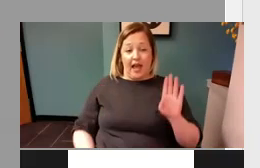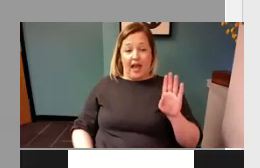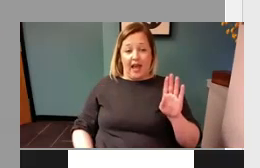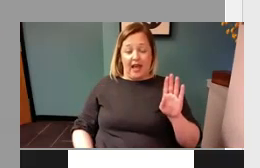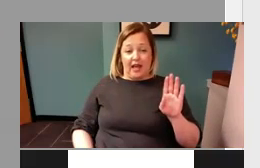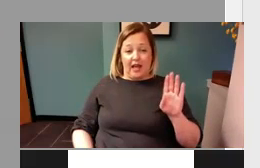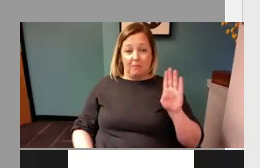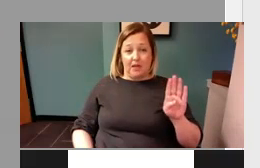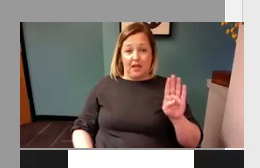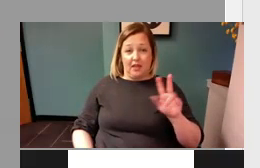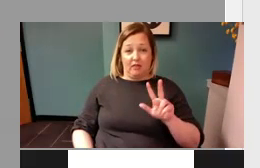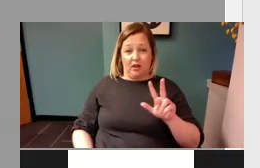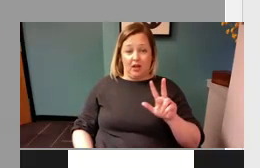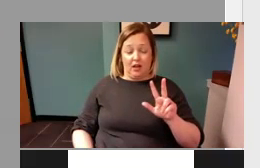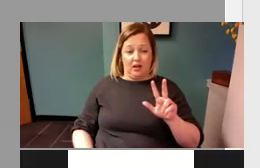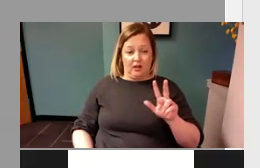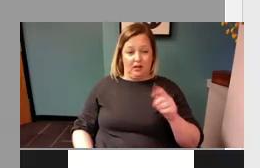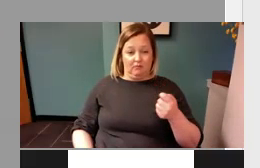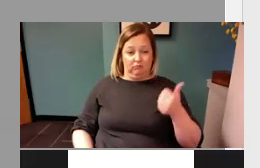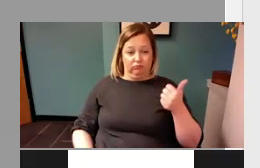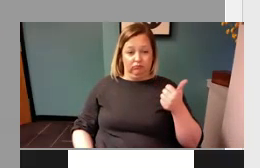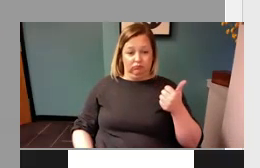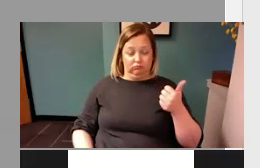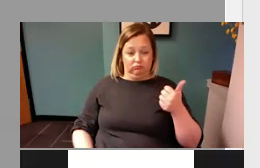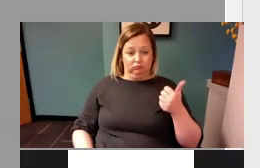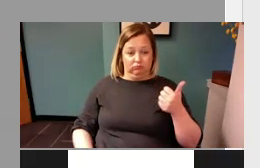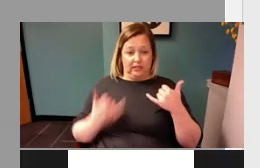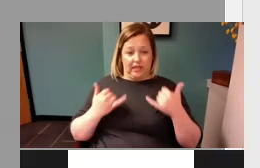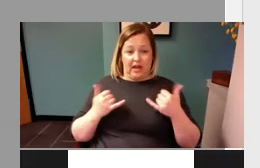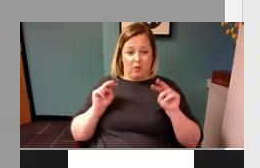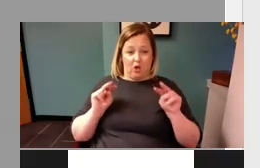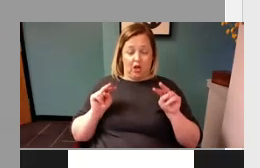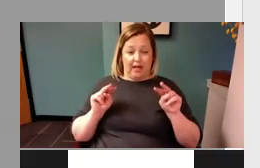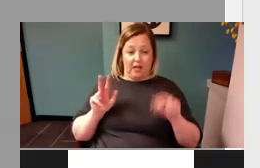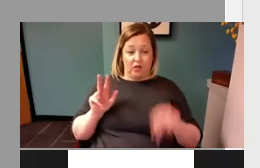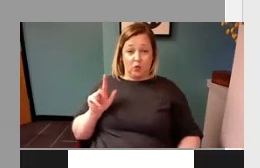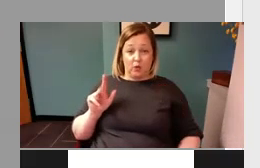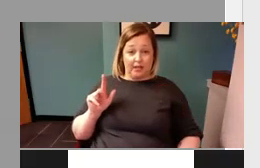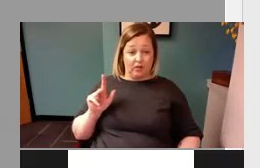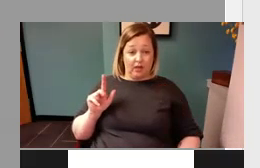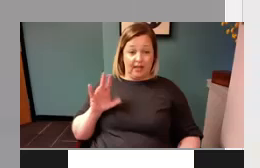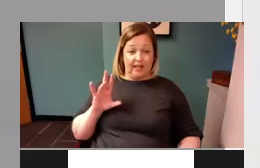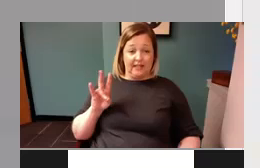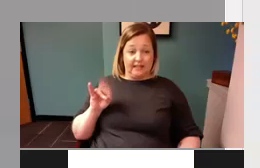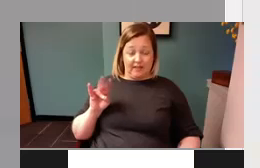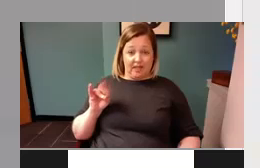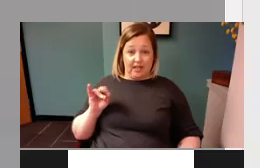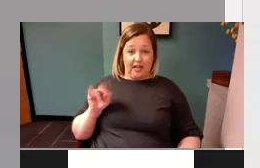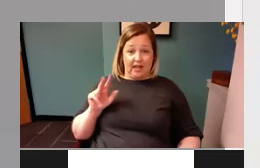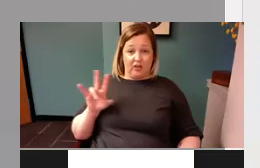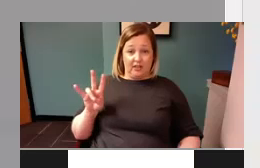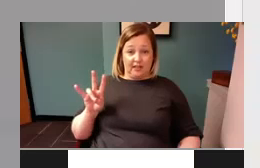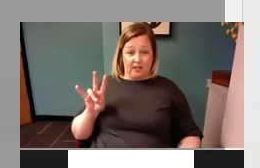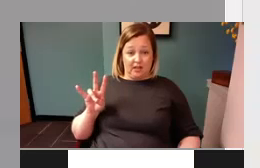now we are looking at 23, 37, and 70. So out of these three set of frequencies, we see that 37